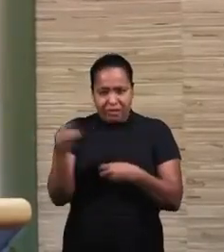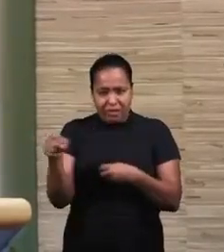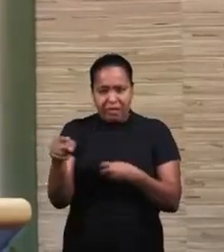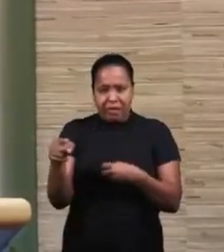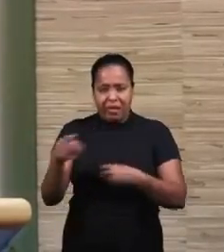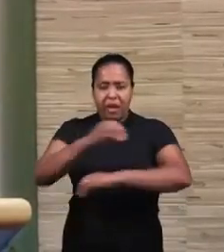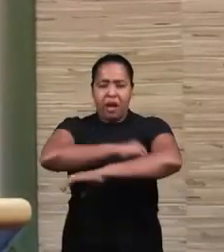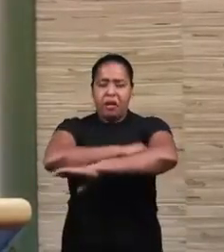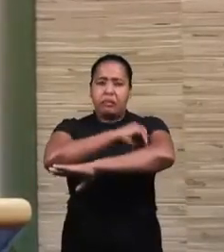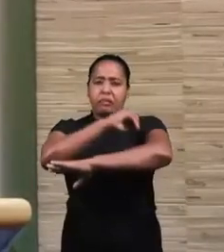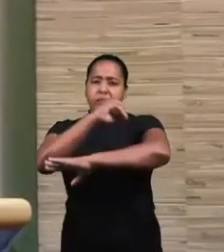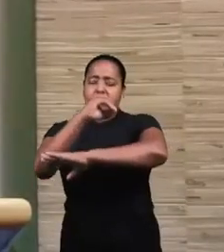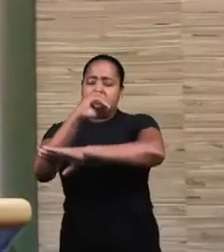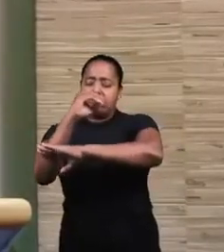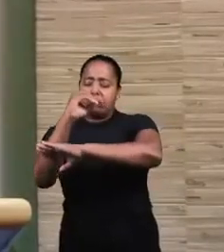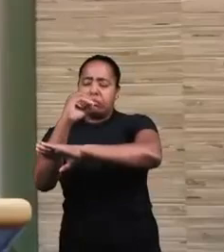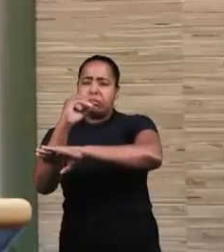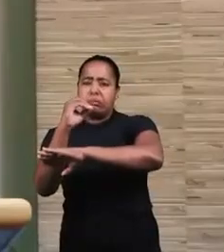So sunset,